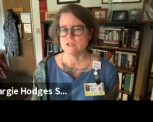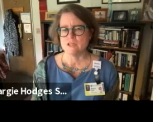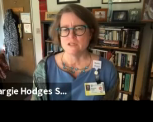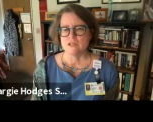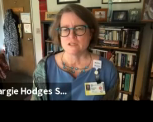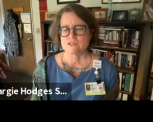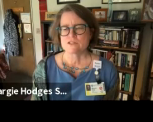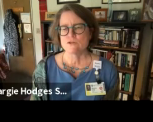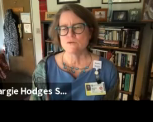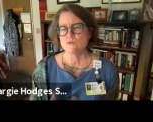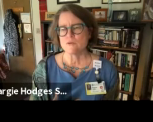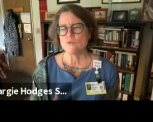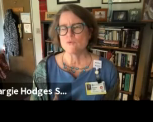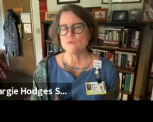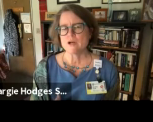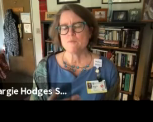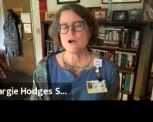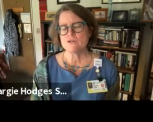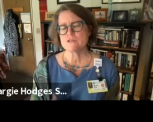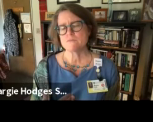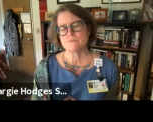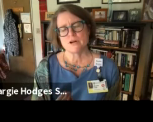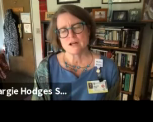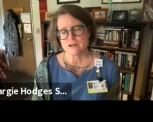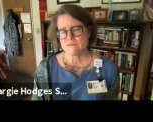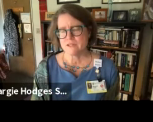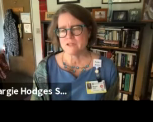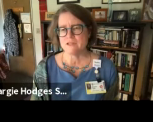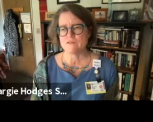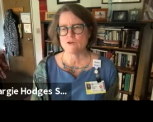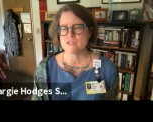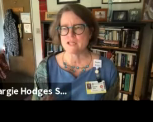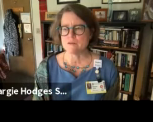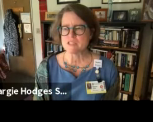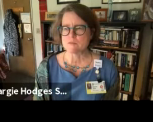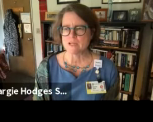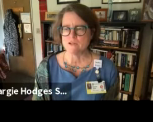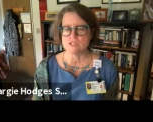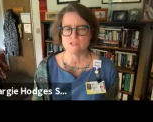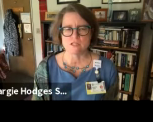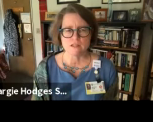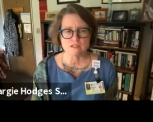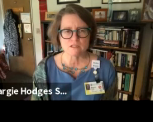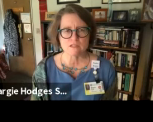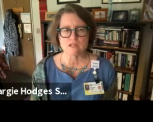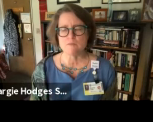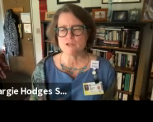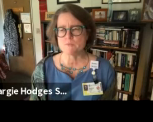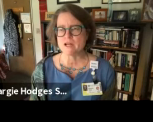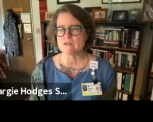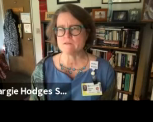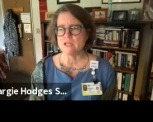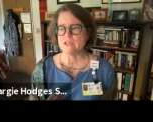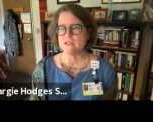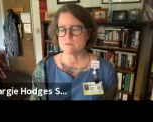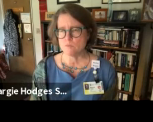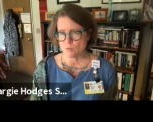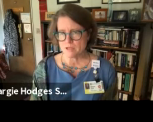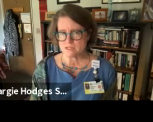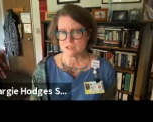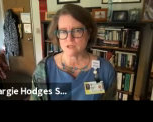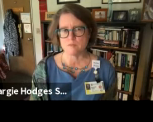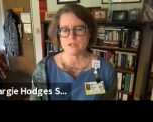other. So what I'm most proud of, and of course I am as somebody who teaches ethics, is that I'm most proud of in